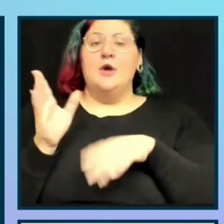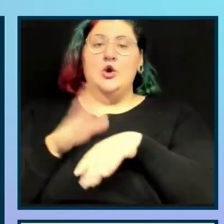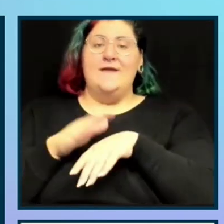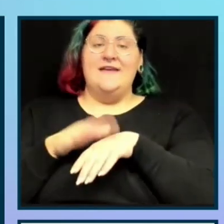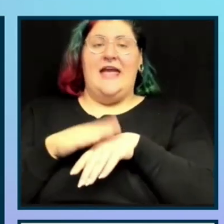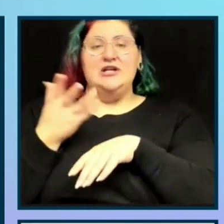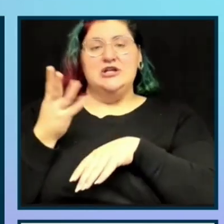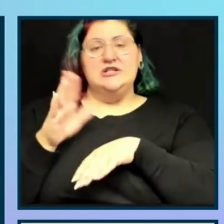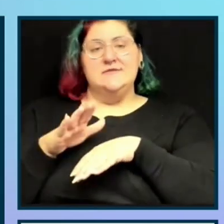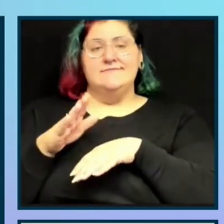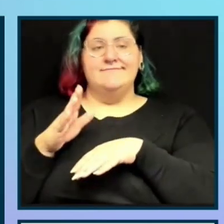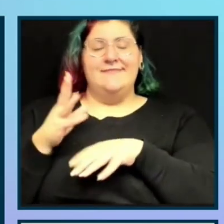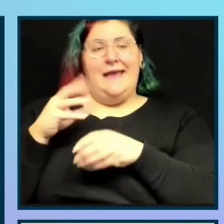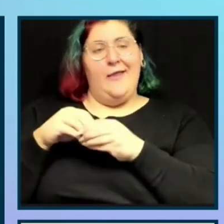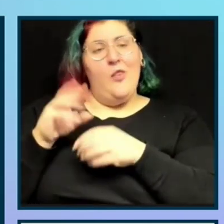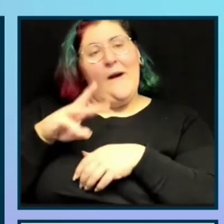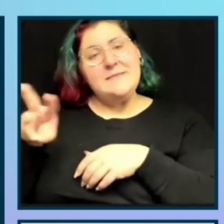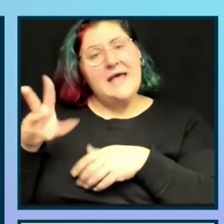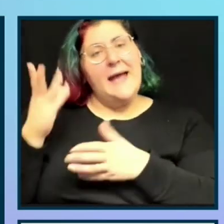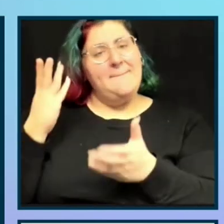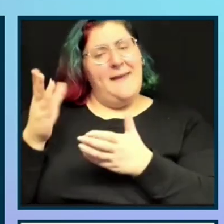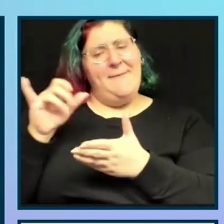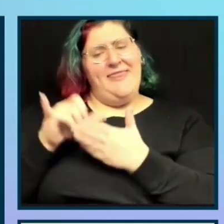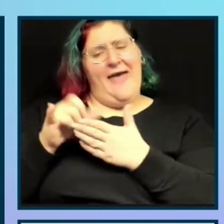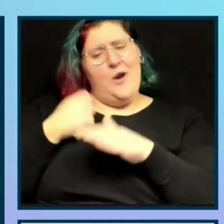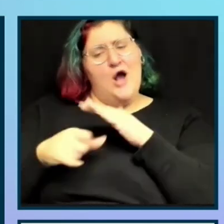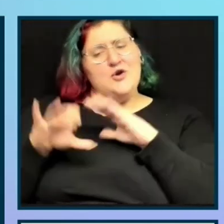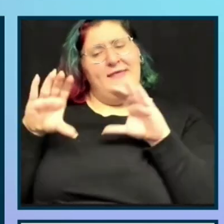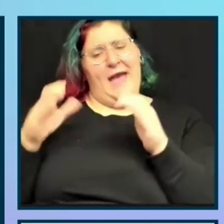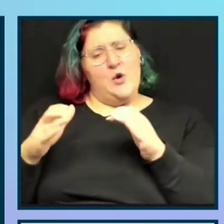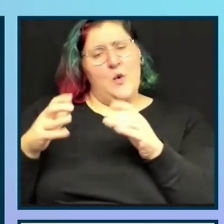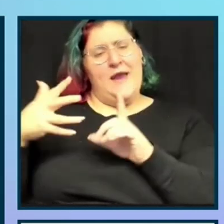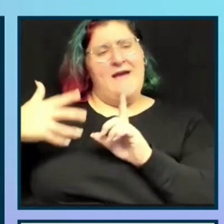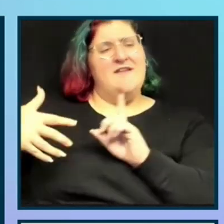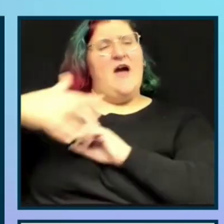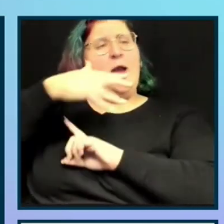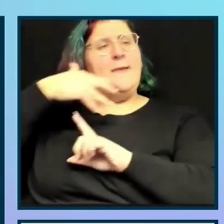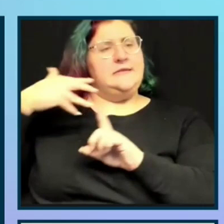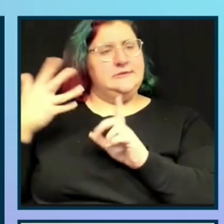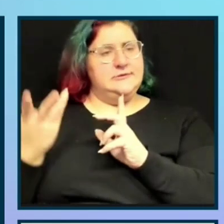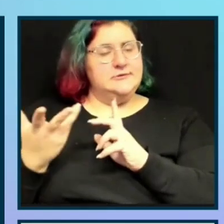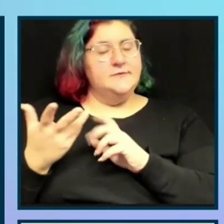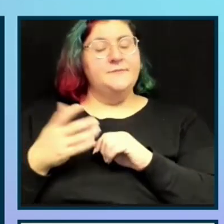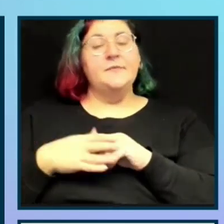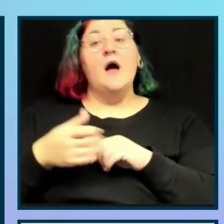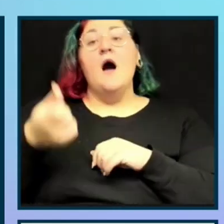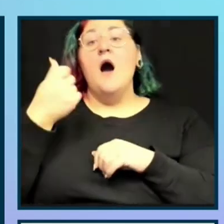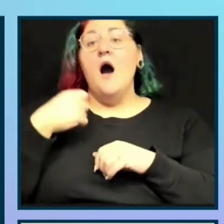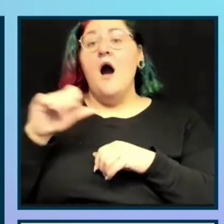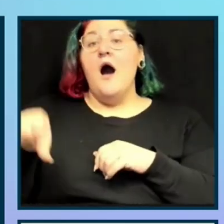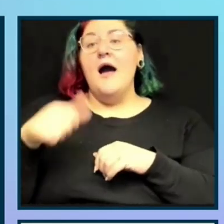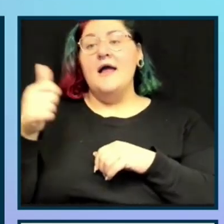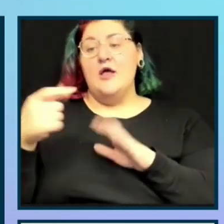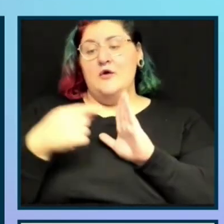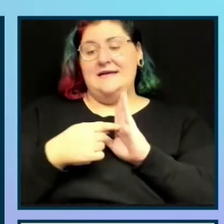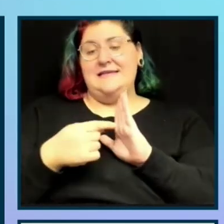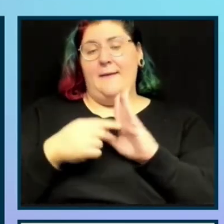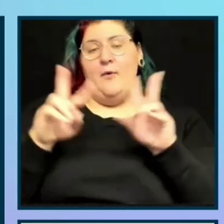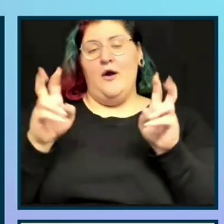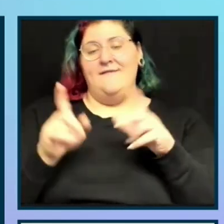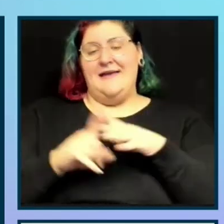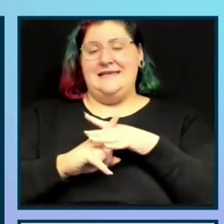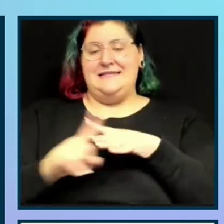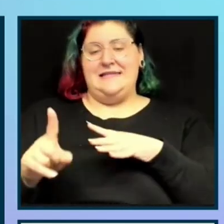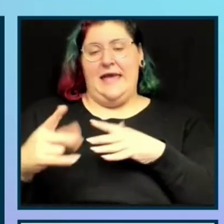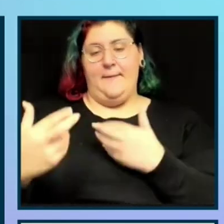whole. Another example would be escape rooms. So there's a lot of signage that they put in the space, this